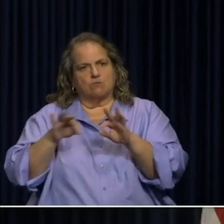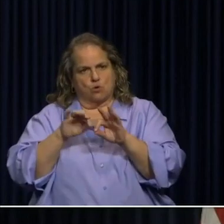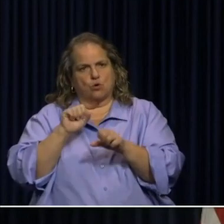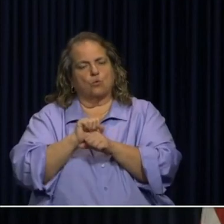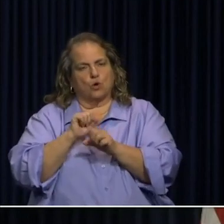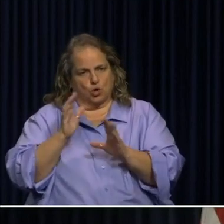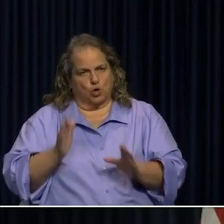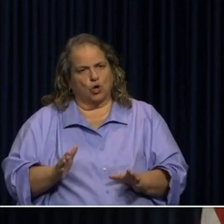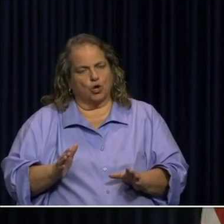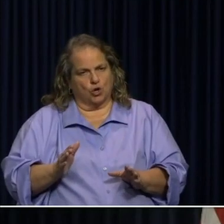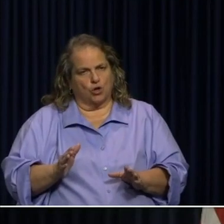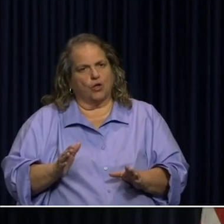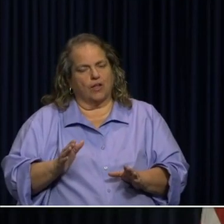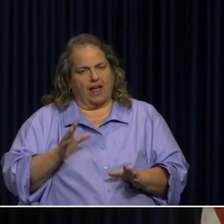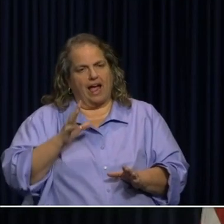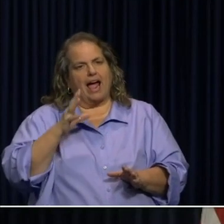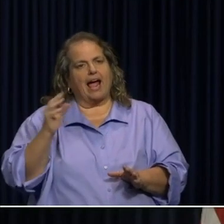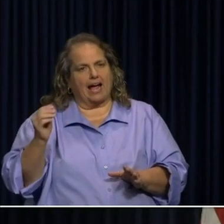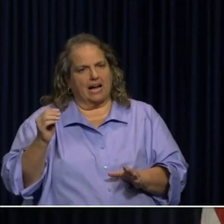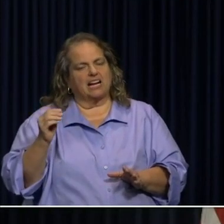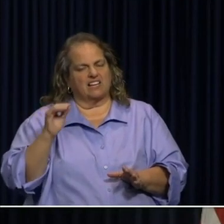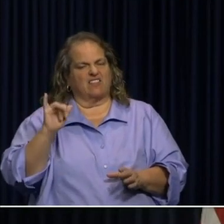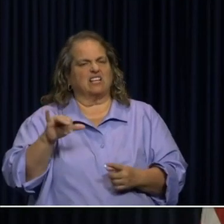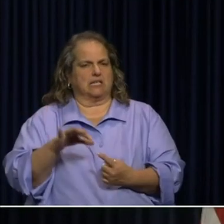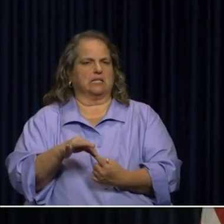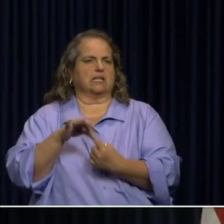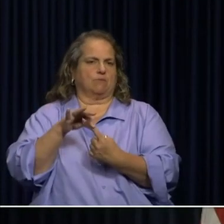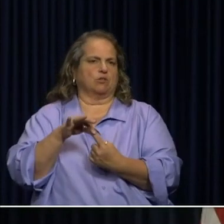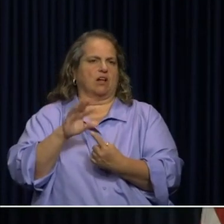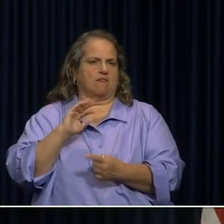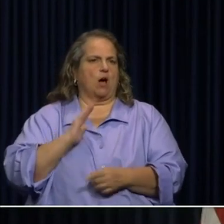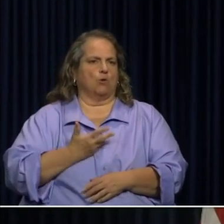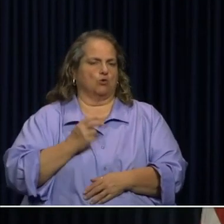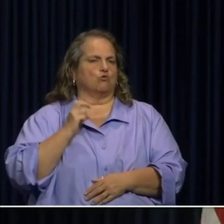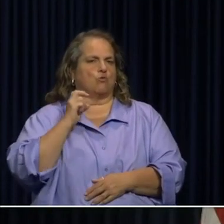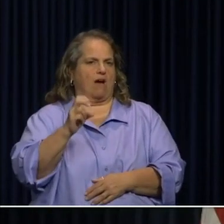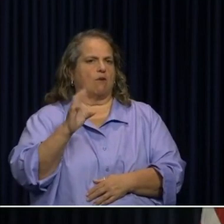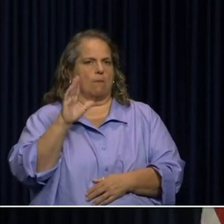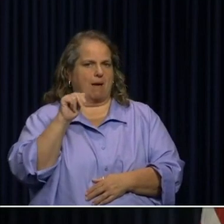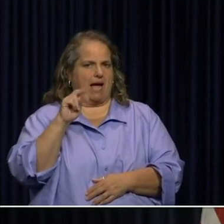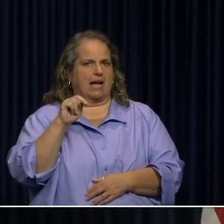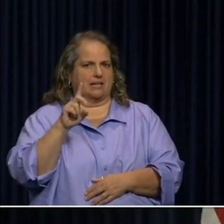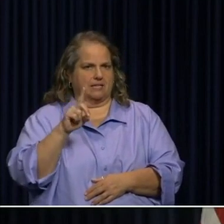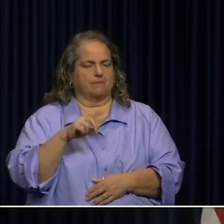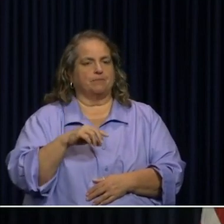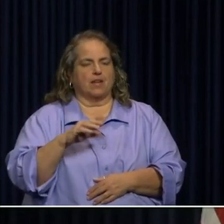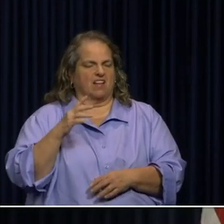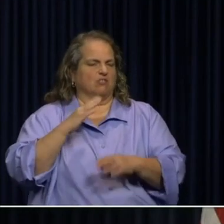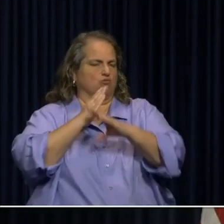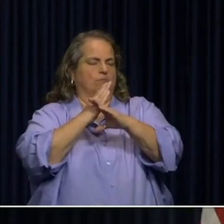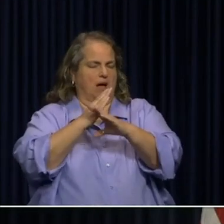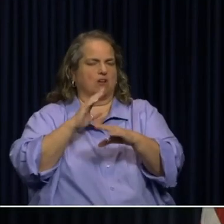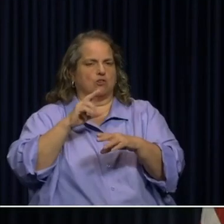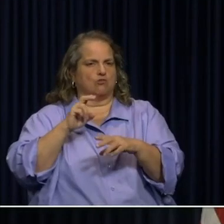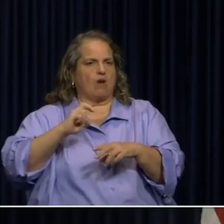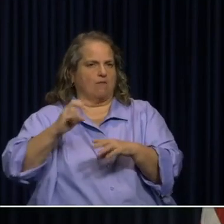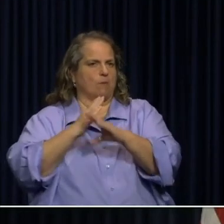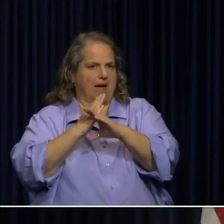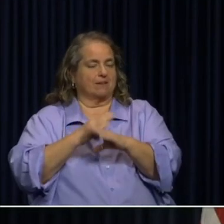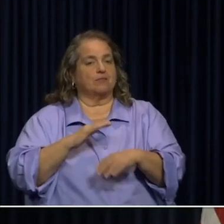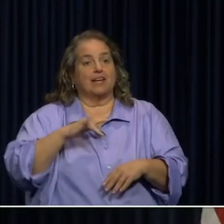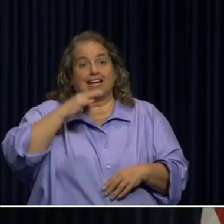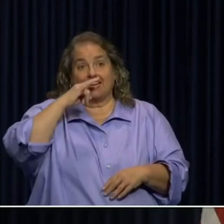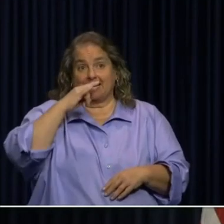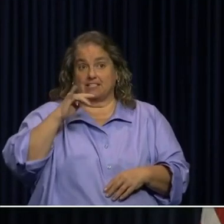and falls in with the exceptions of our travel ban. I know my kids who are watching will be really happy to hear